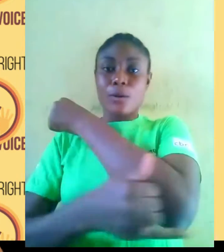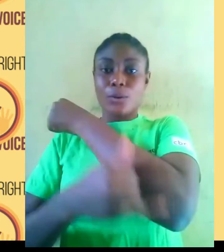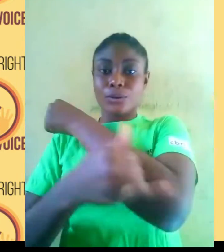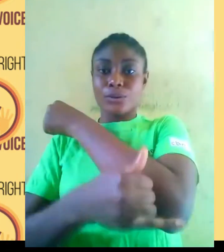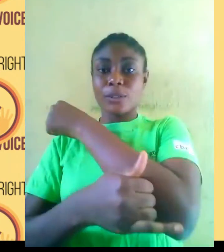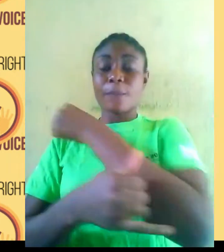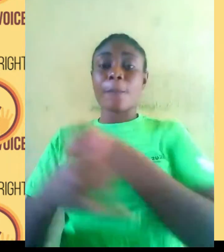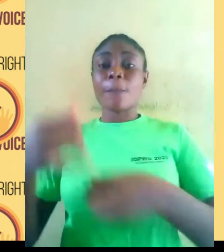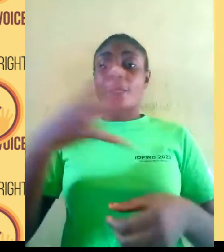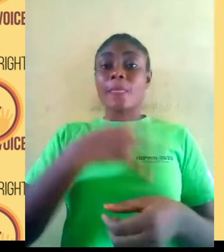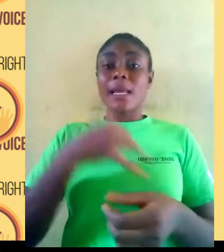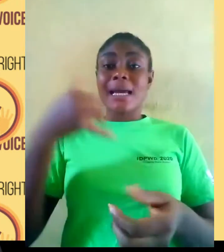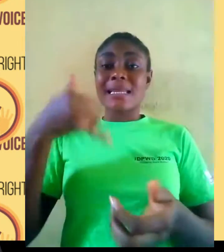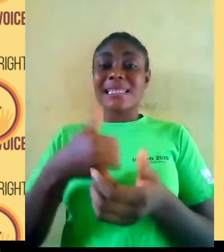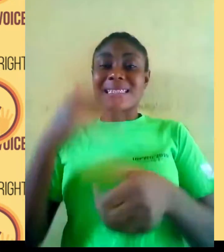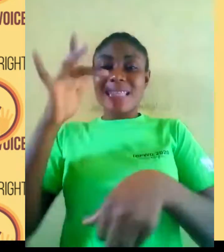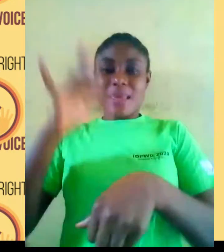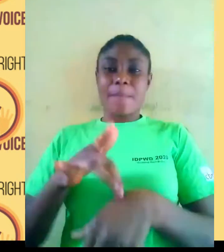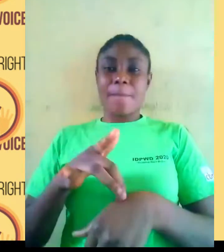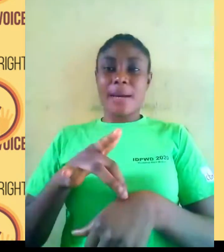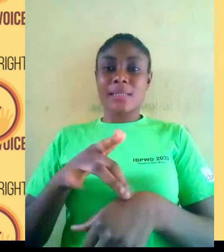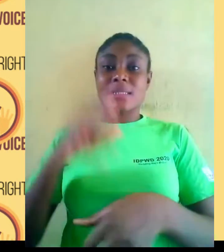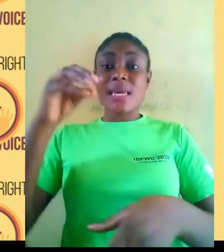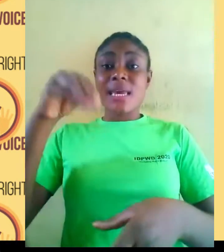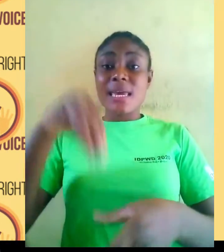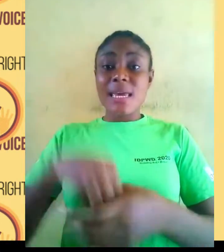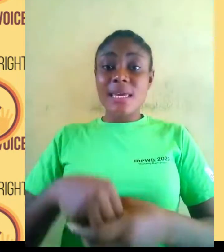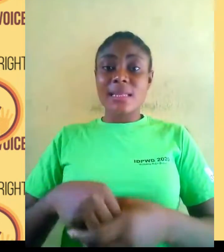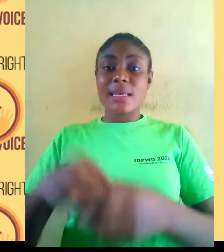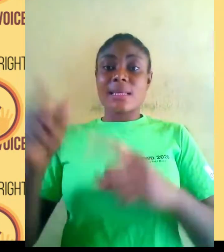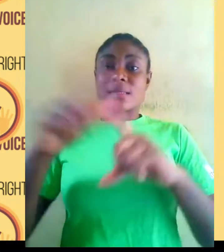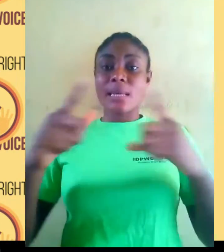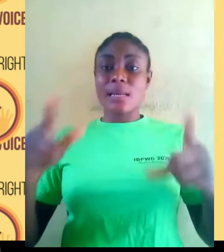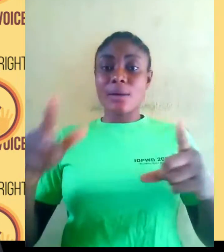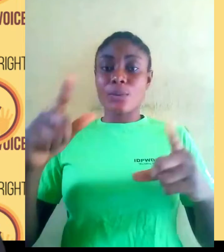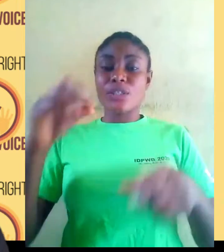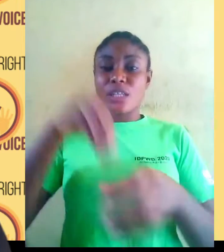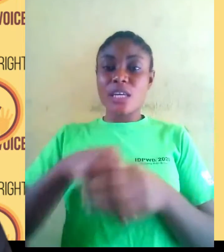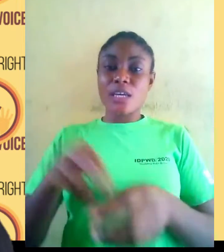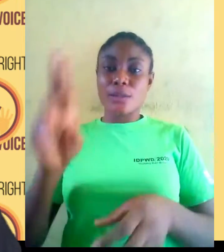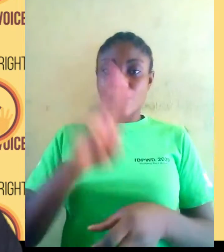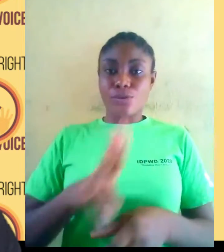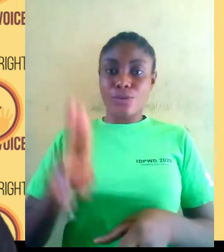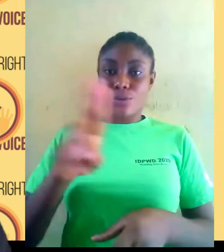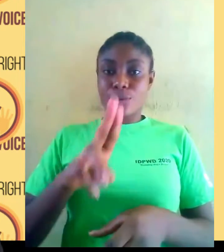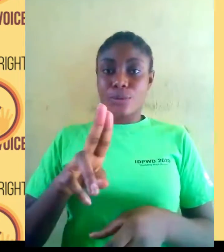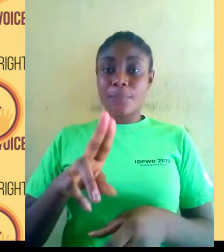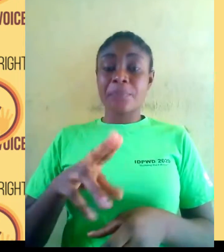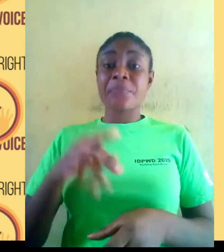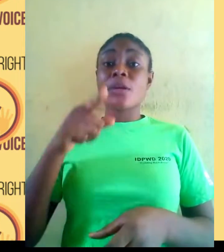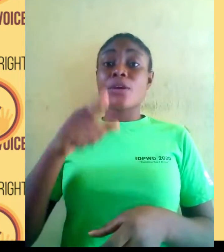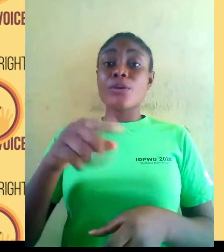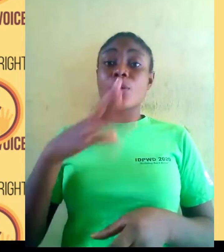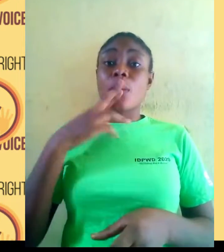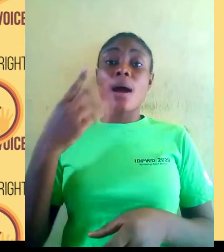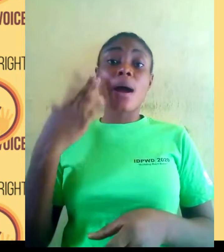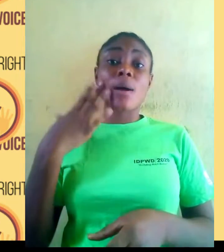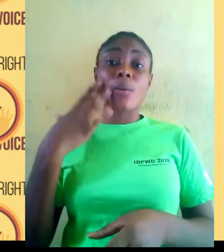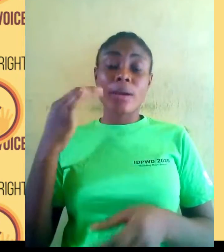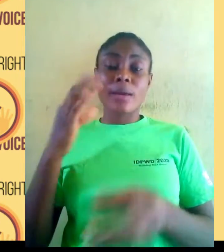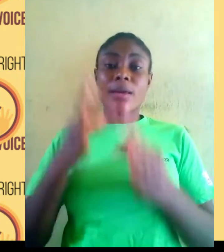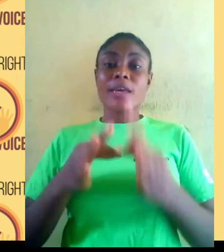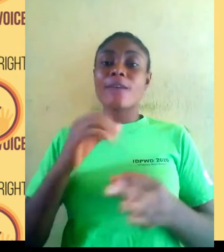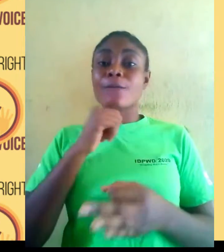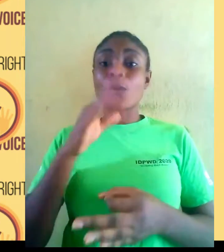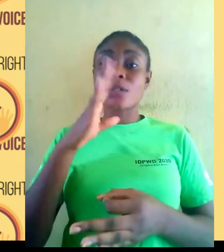its impact in the sign language in use. You are very much aware, if not by